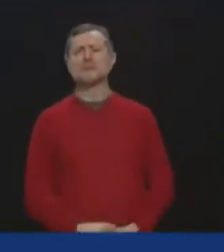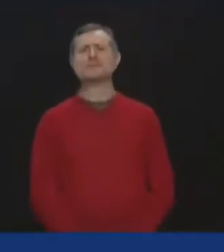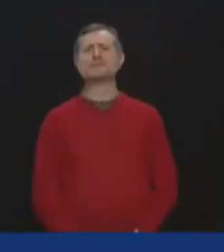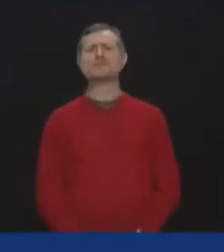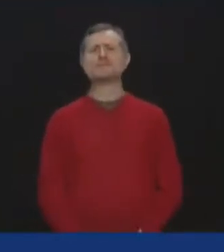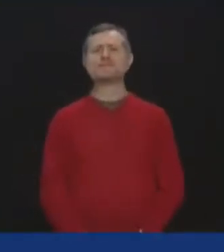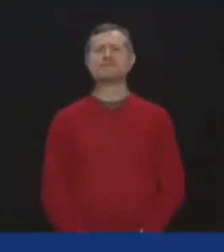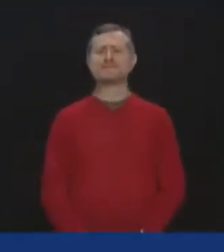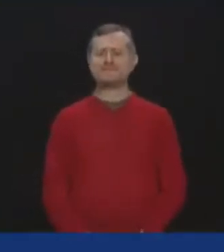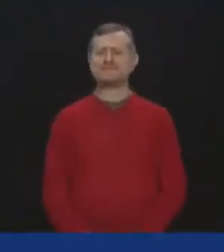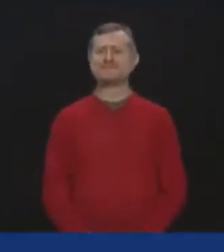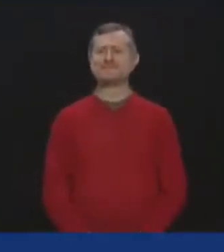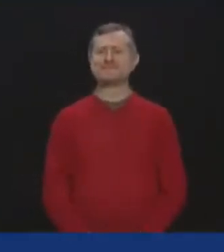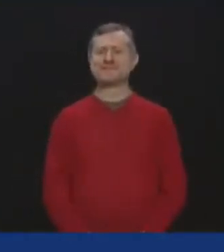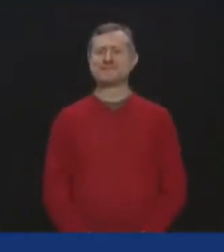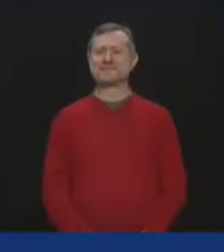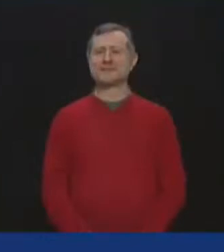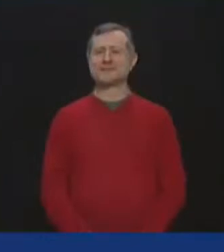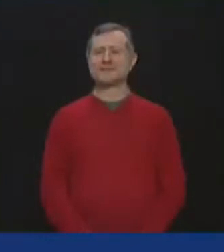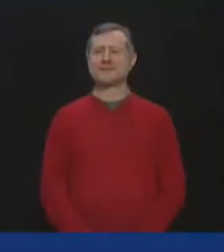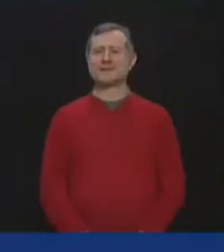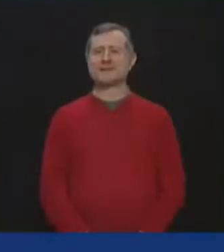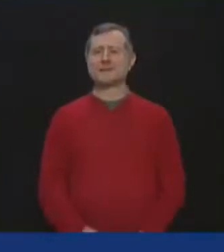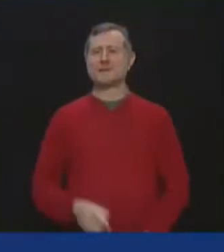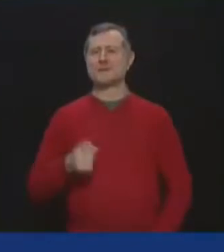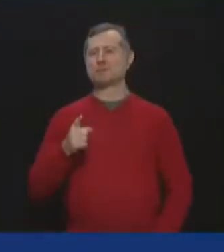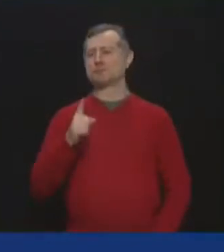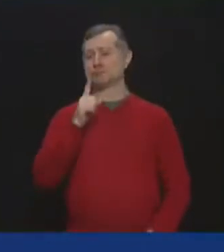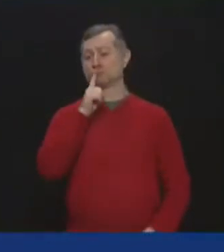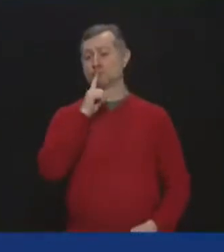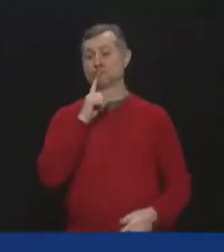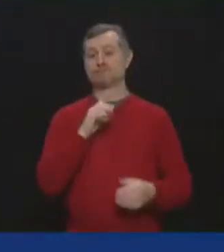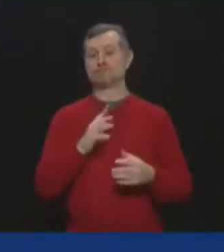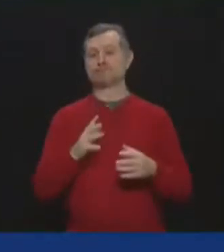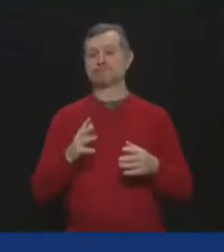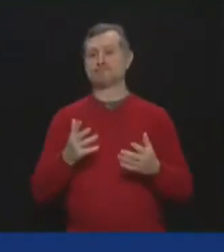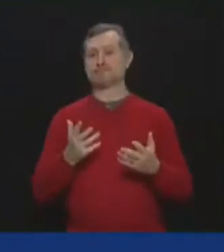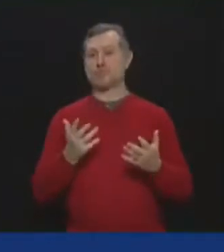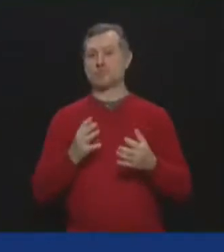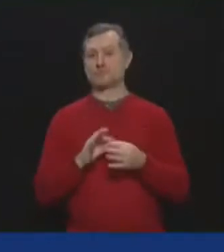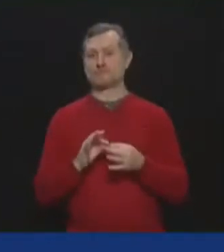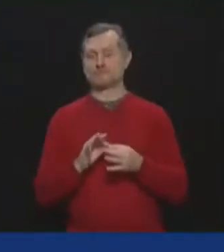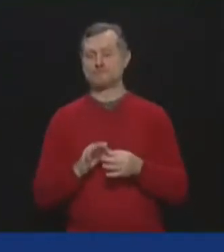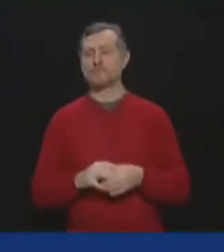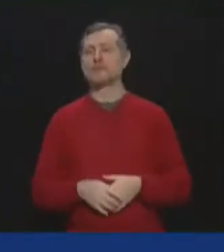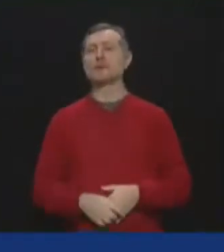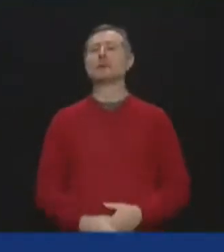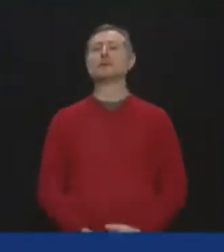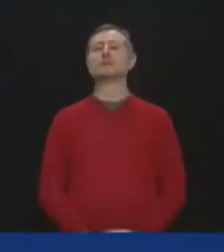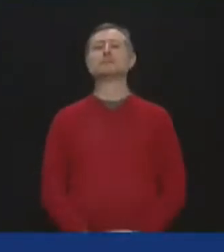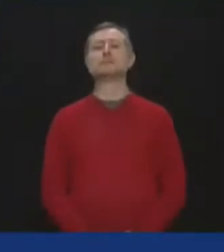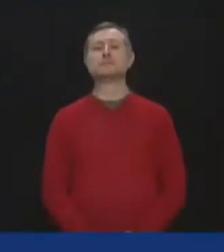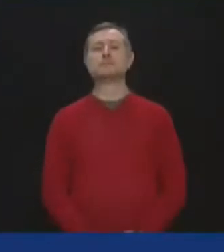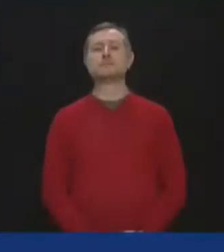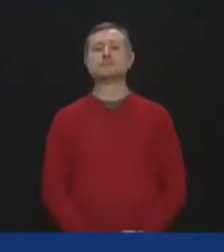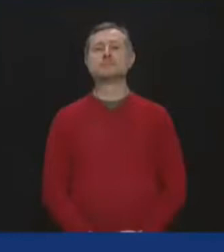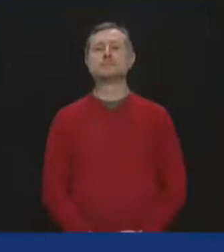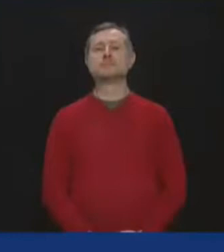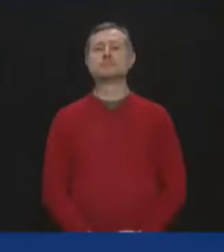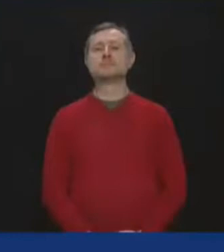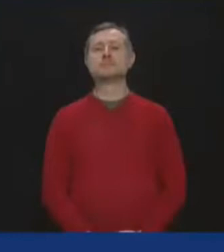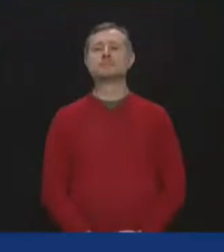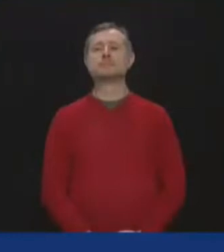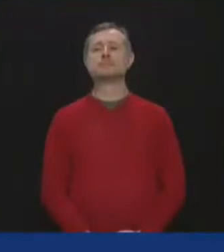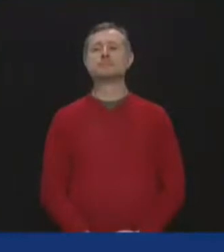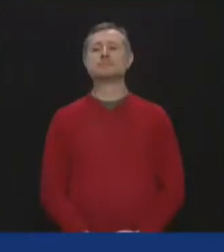But what they didn't say is that it was such a dangerous road to